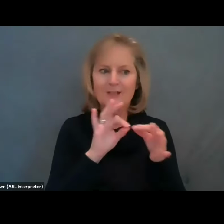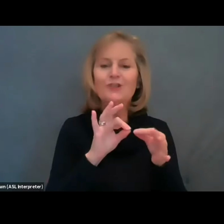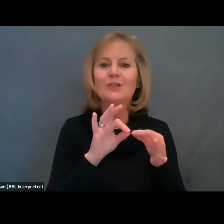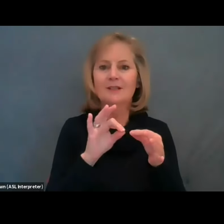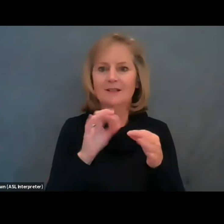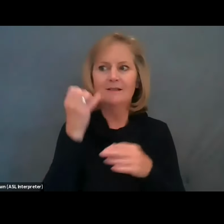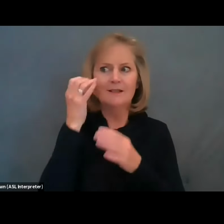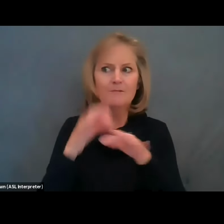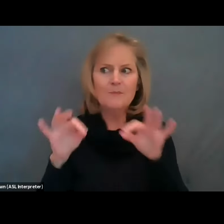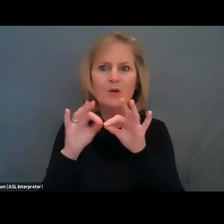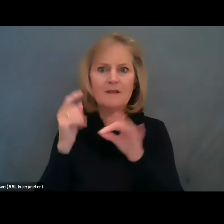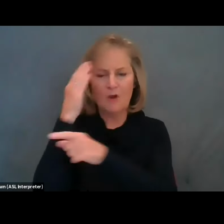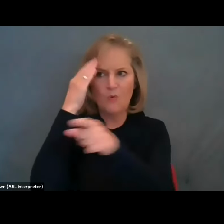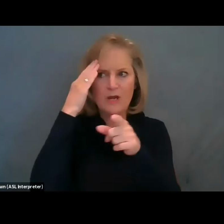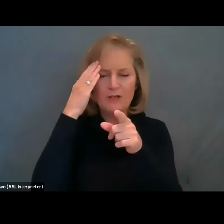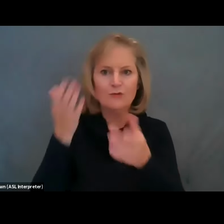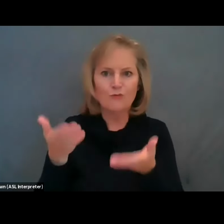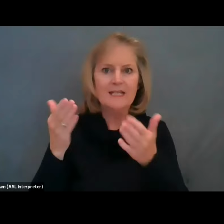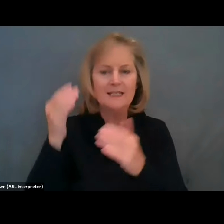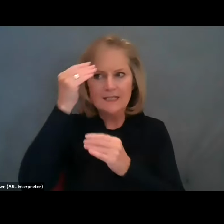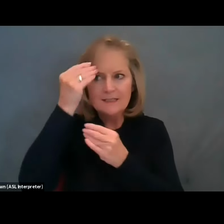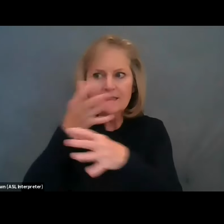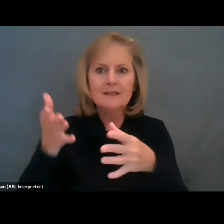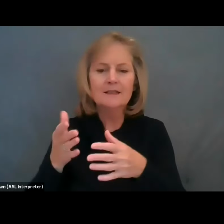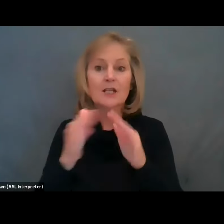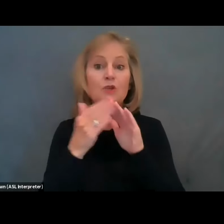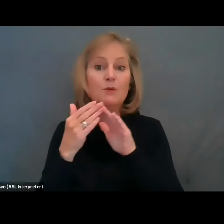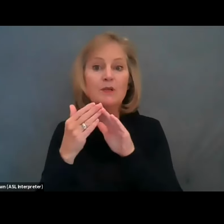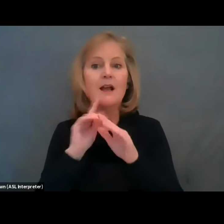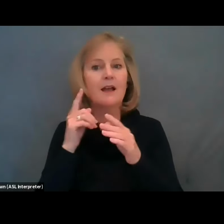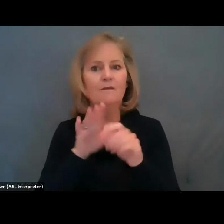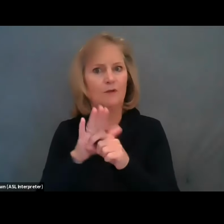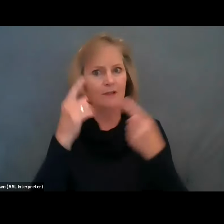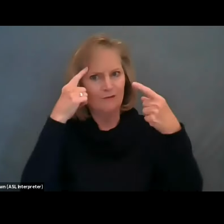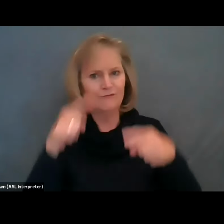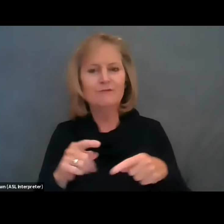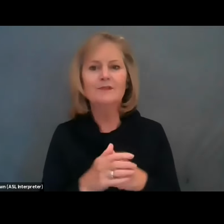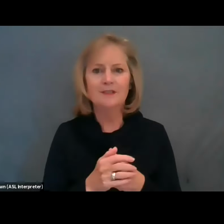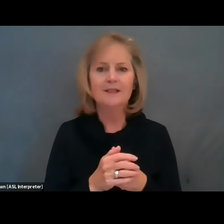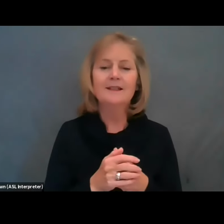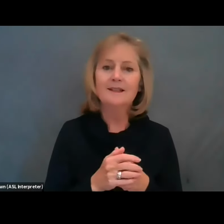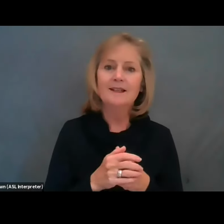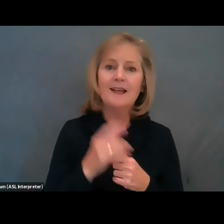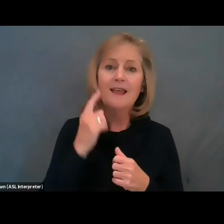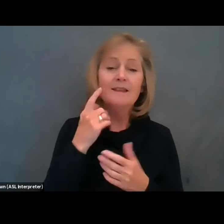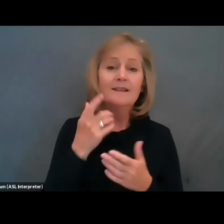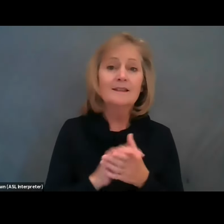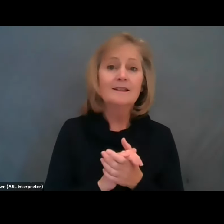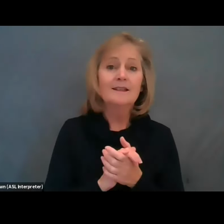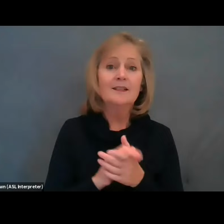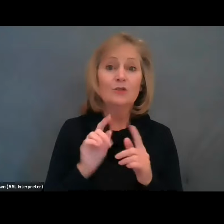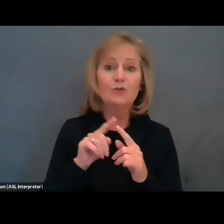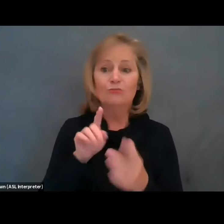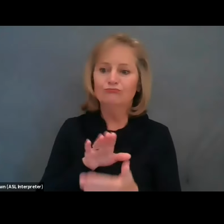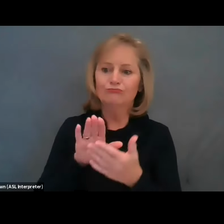the importance of awareness raising at community level, and I fully agree. And I think that in order to